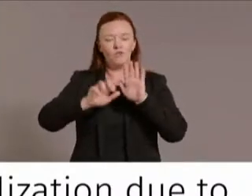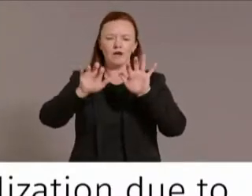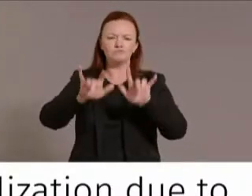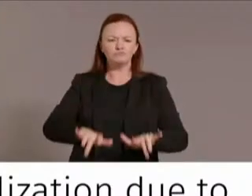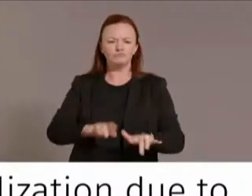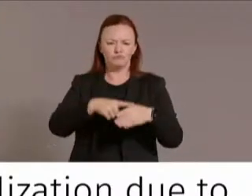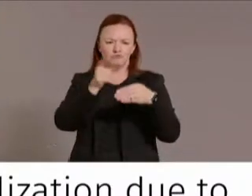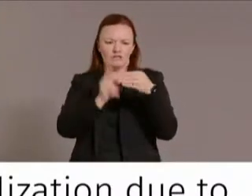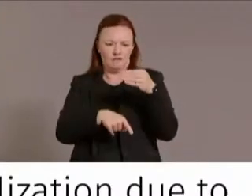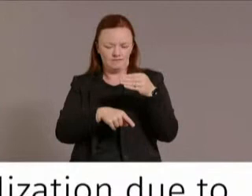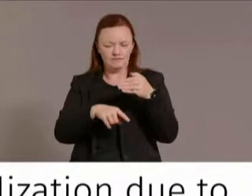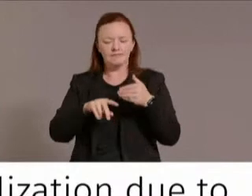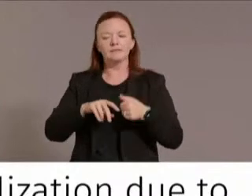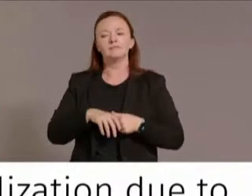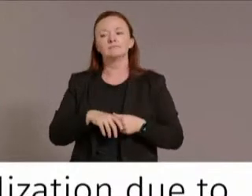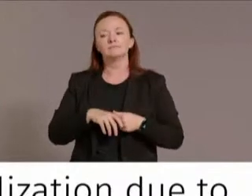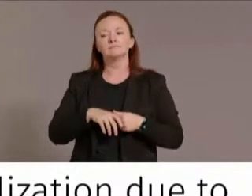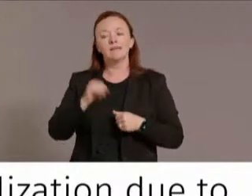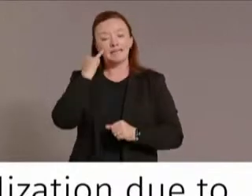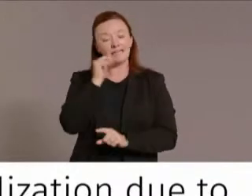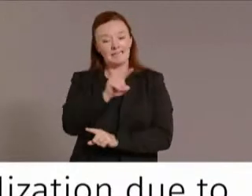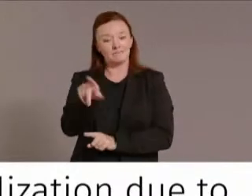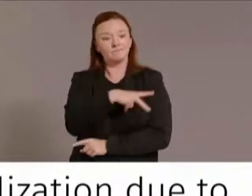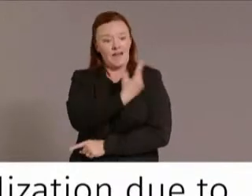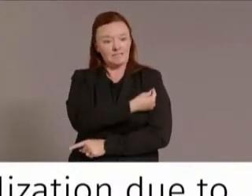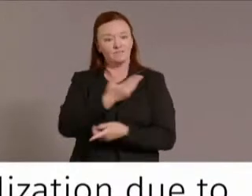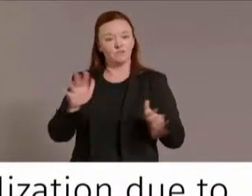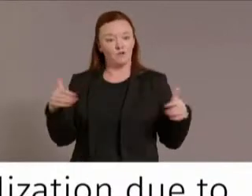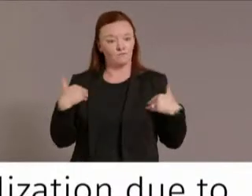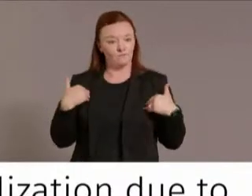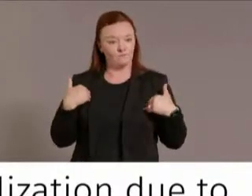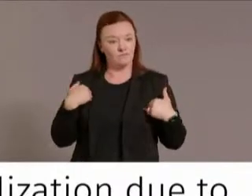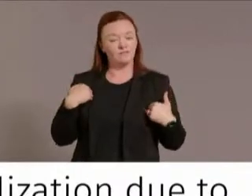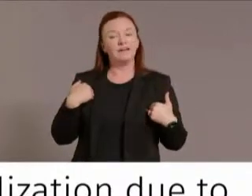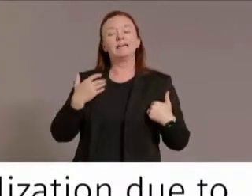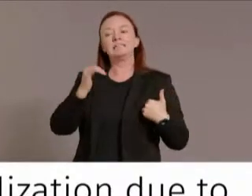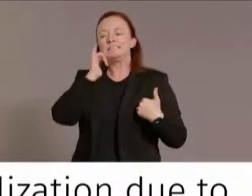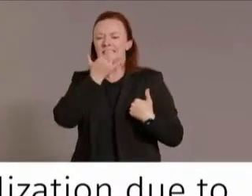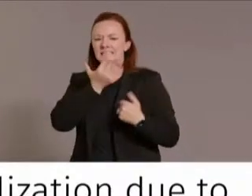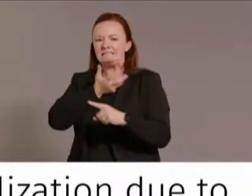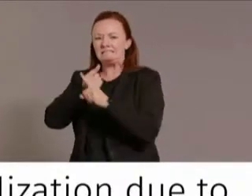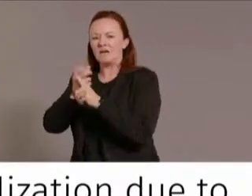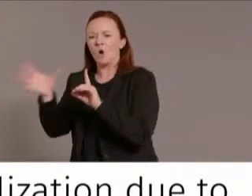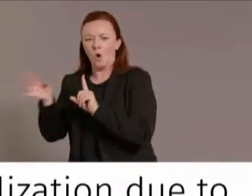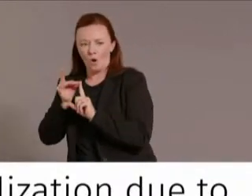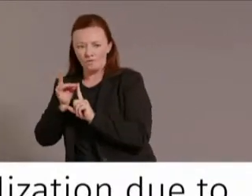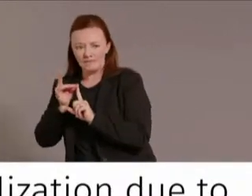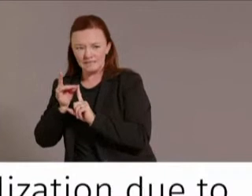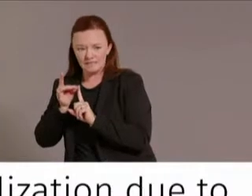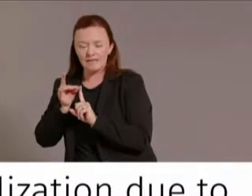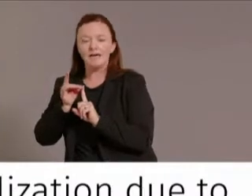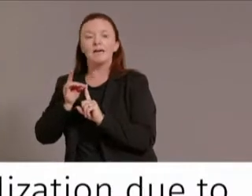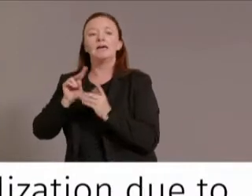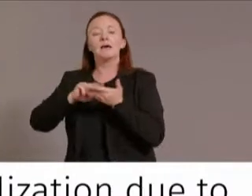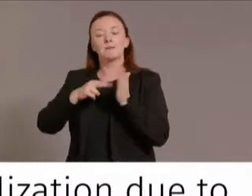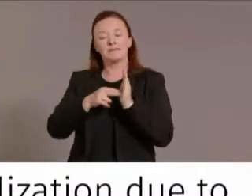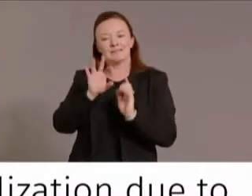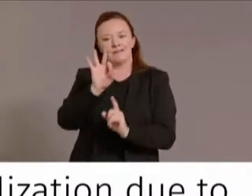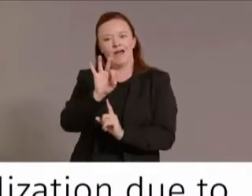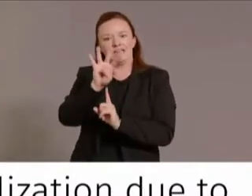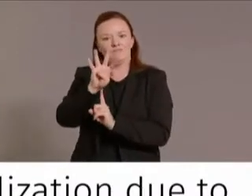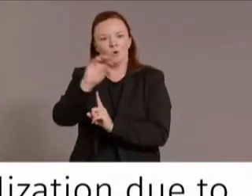the effectiveness of the vaccines in preventing hospitalizations in individuals 65 and older